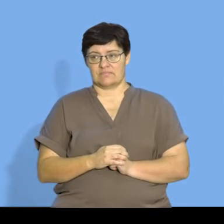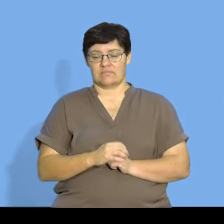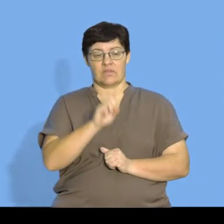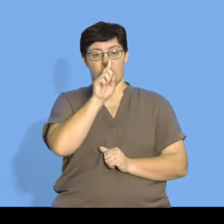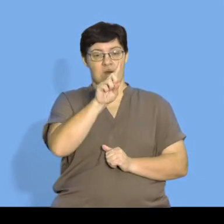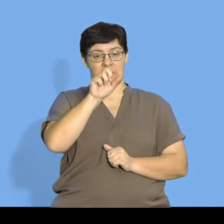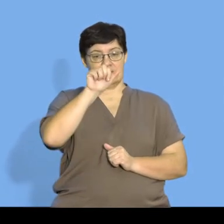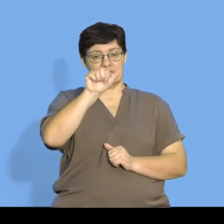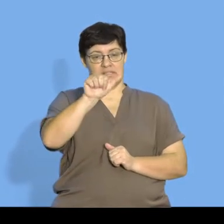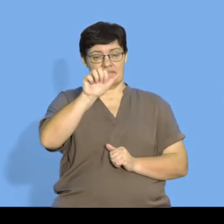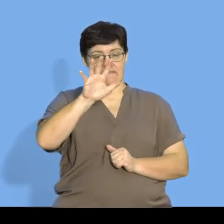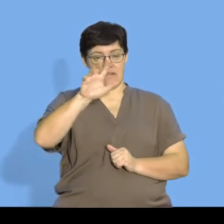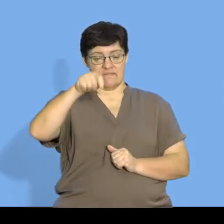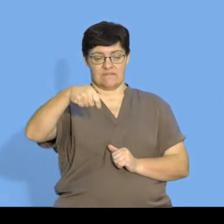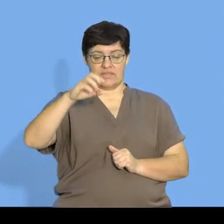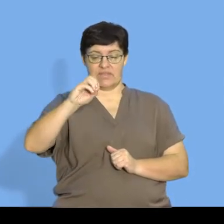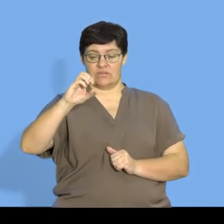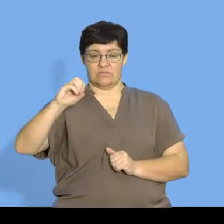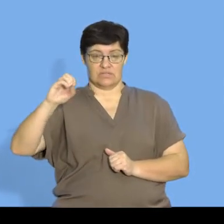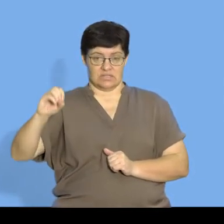So it's 165,000.